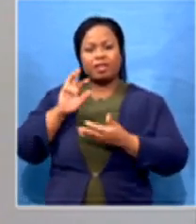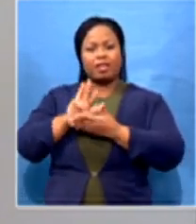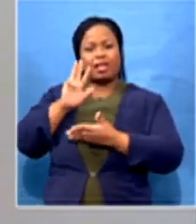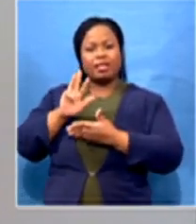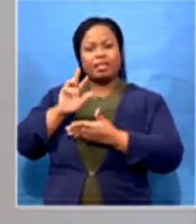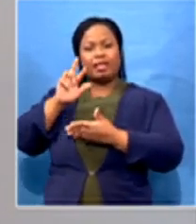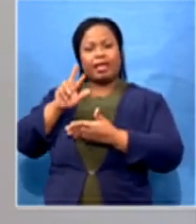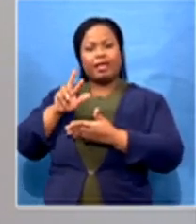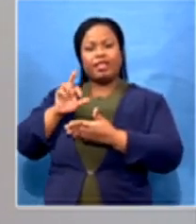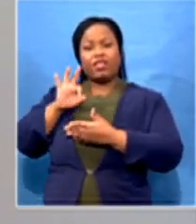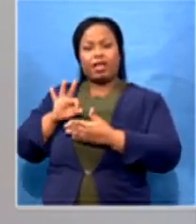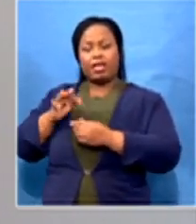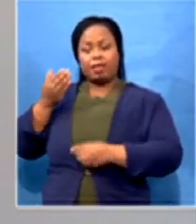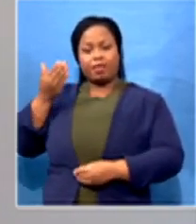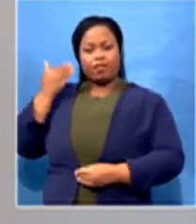1983 me,